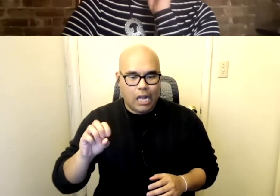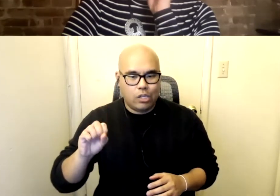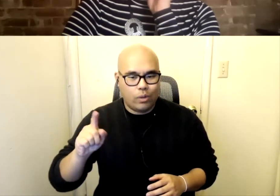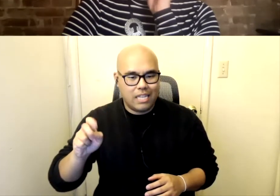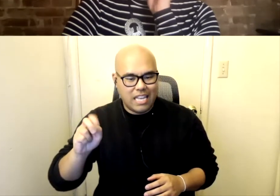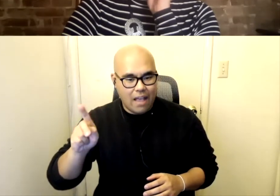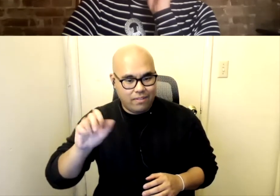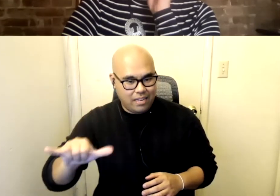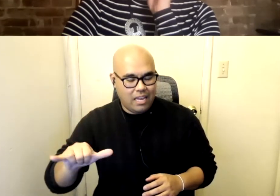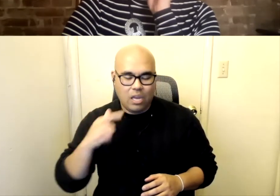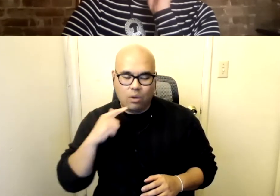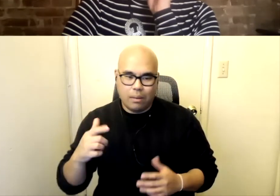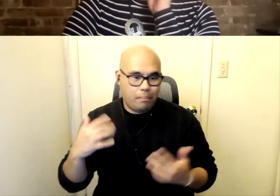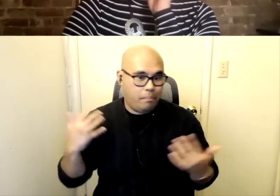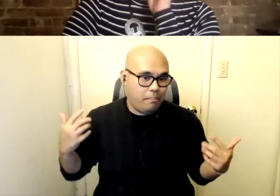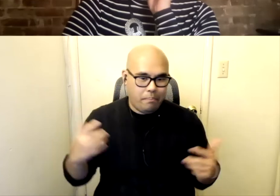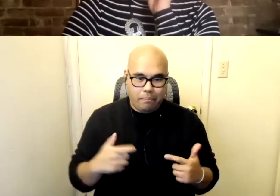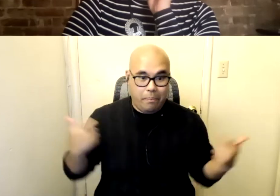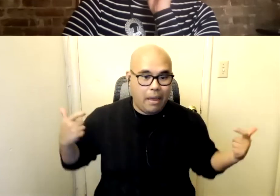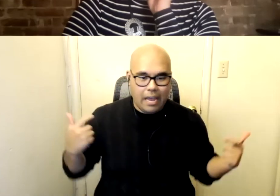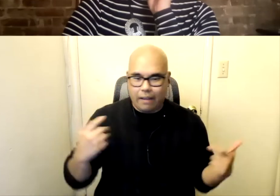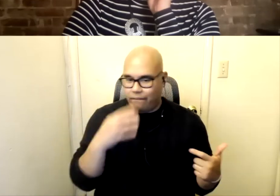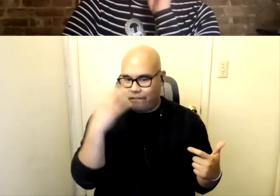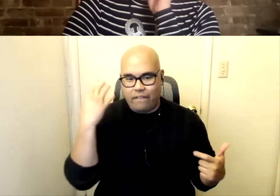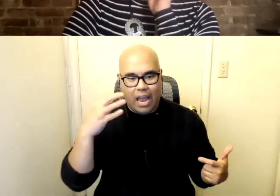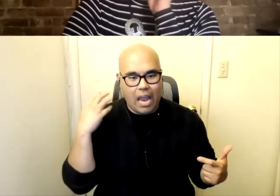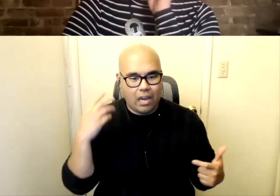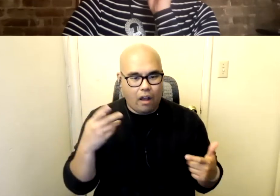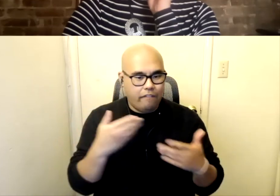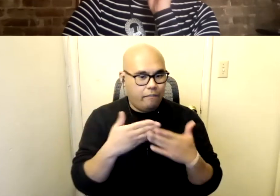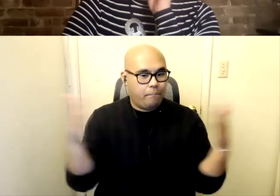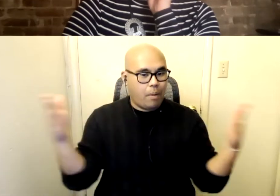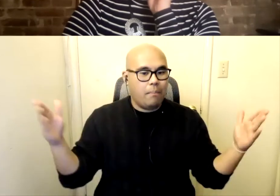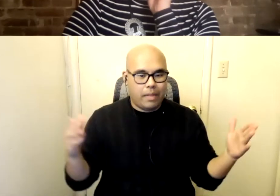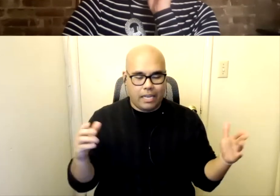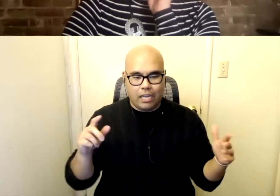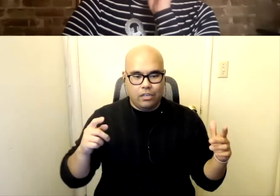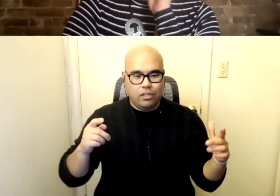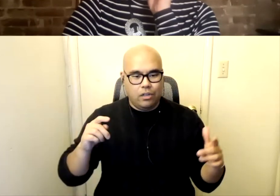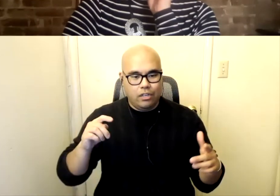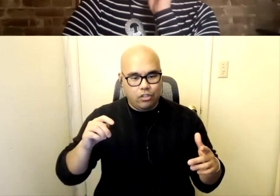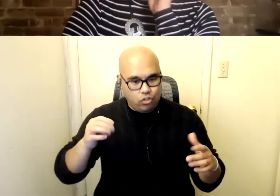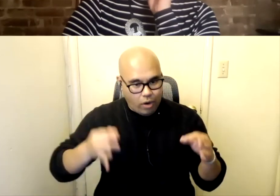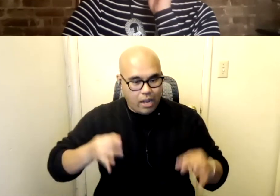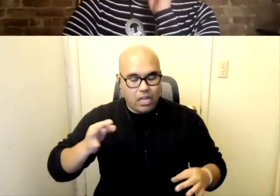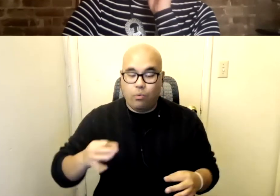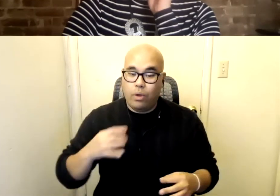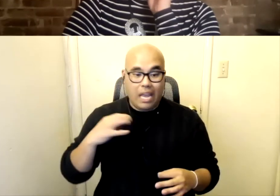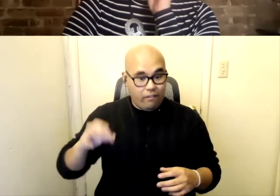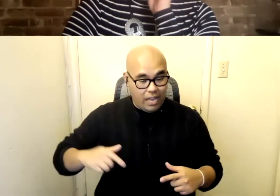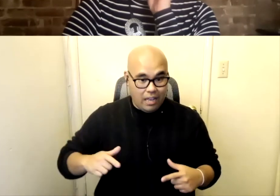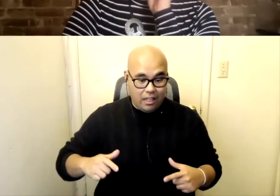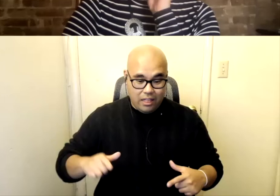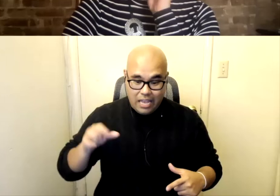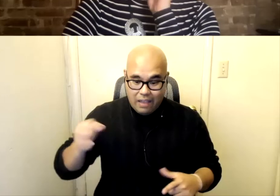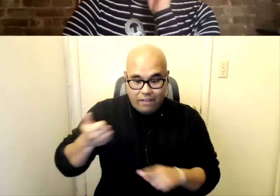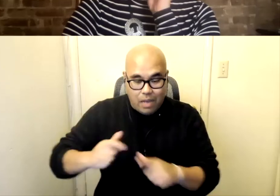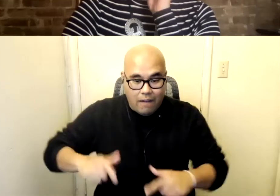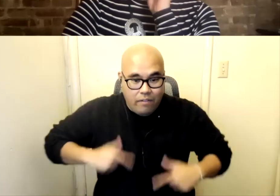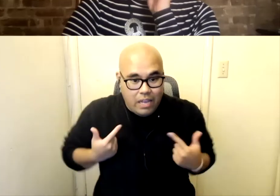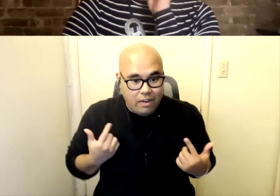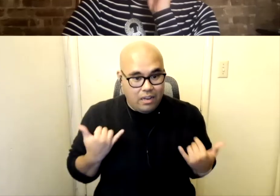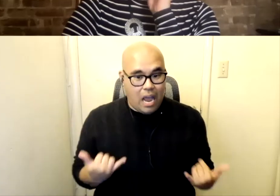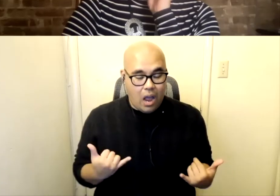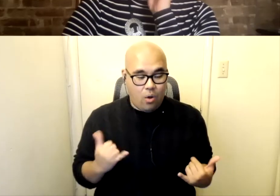like the public trial and would have been completely into the OJ trial, watching it all the time had he lived um, closer to this